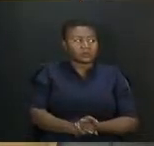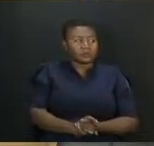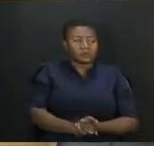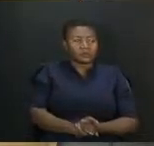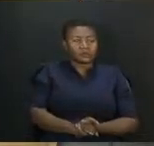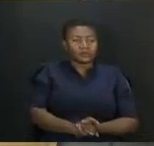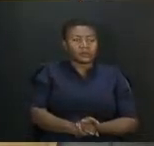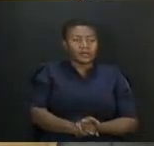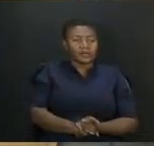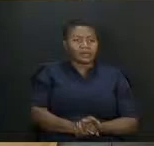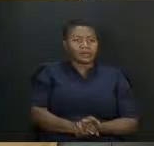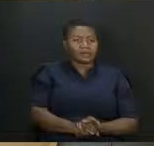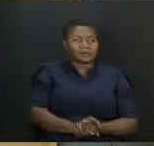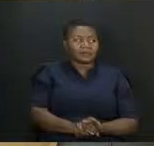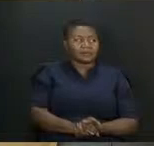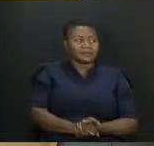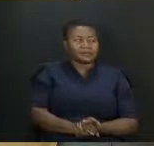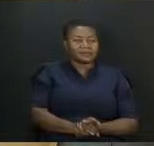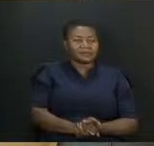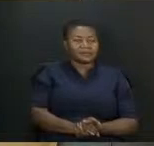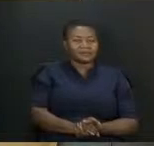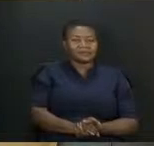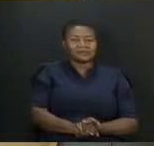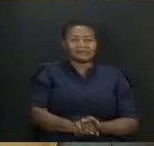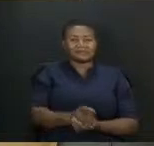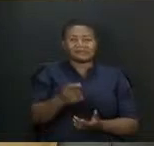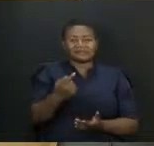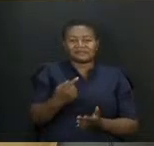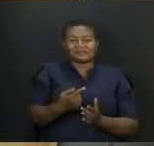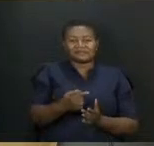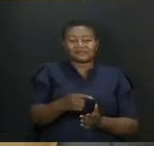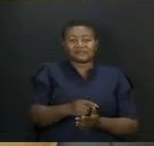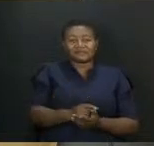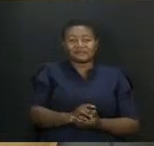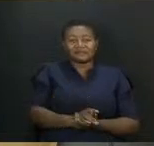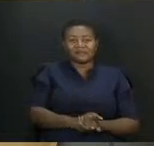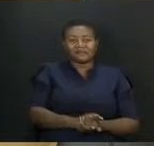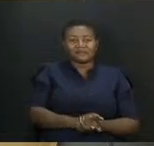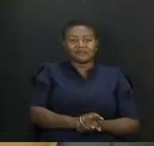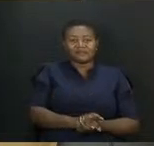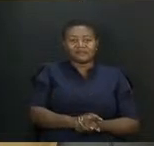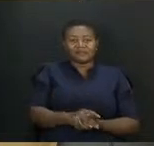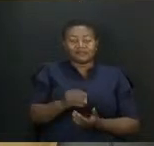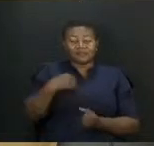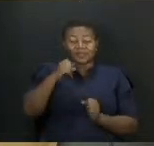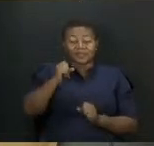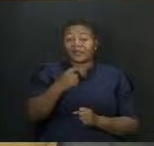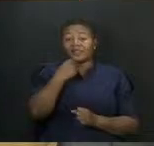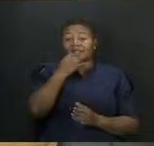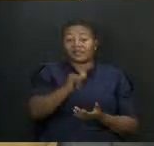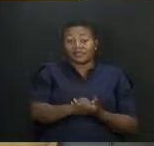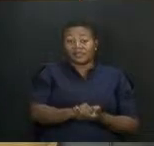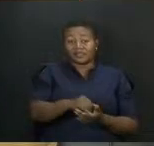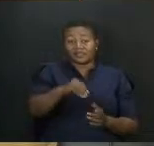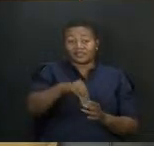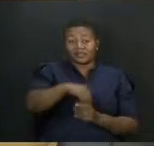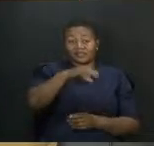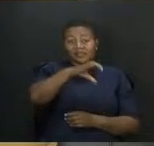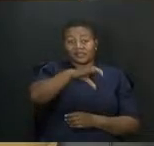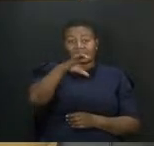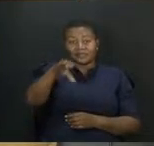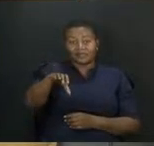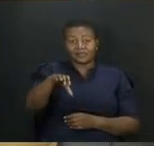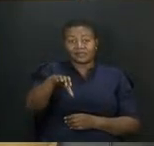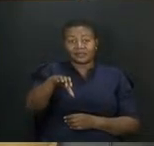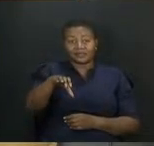Yeah, I mean, this is what I mean, I can tell you that in Cape Coast, they've been